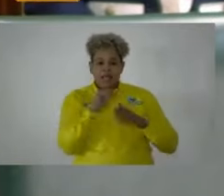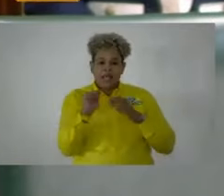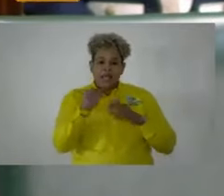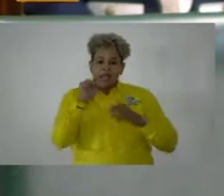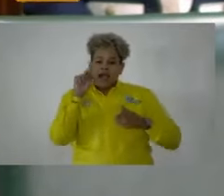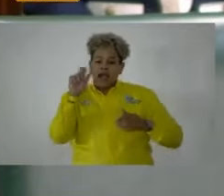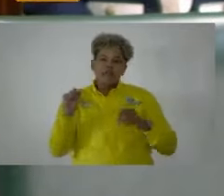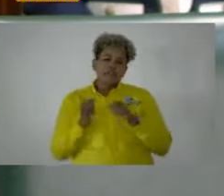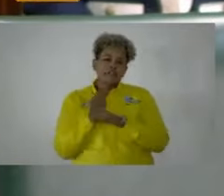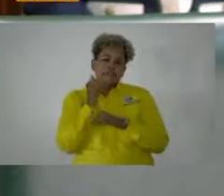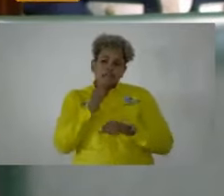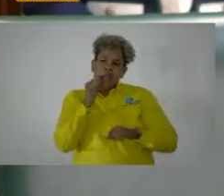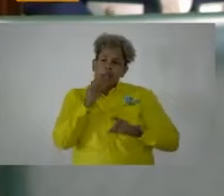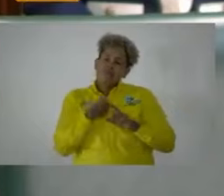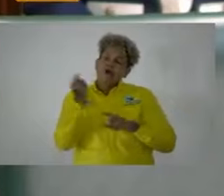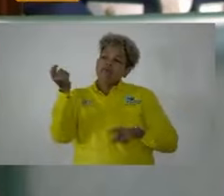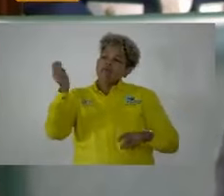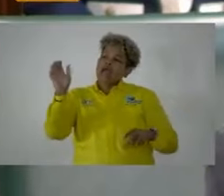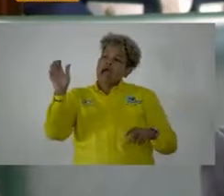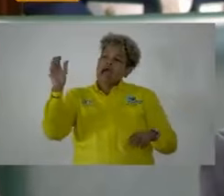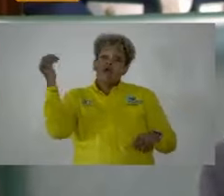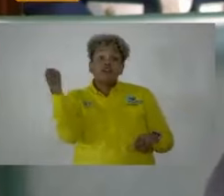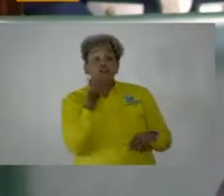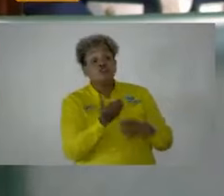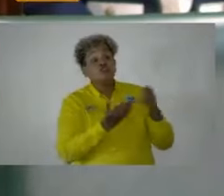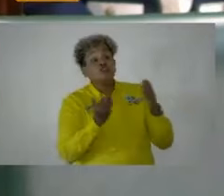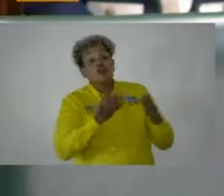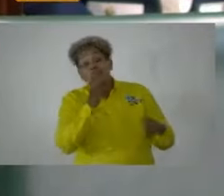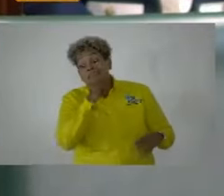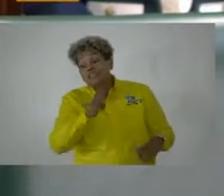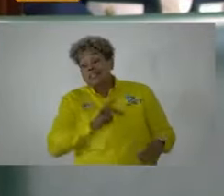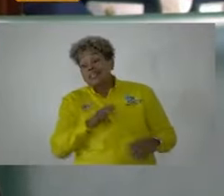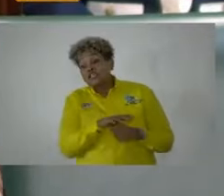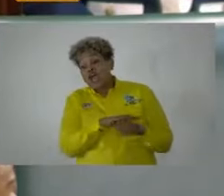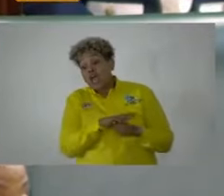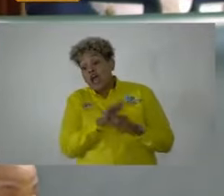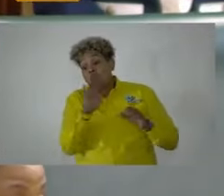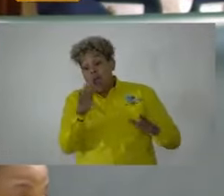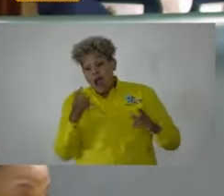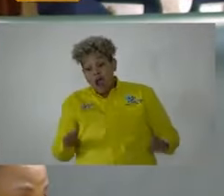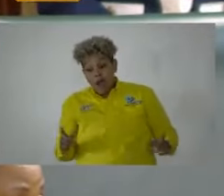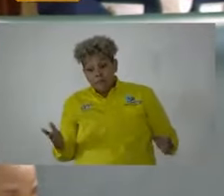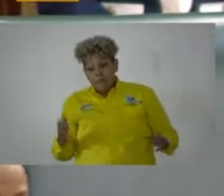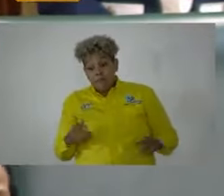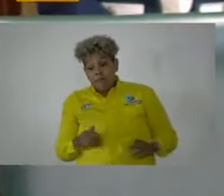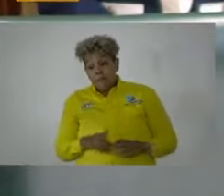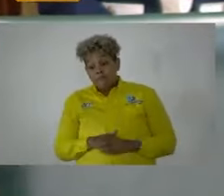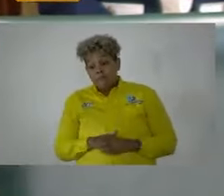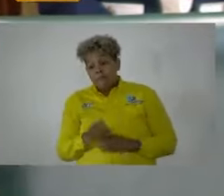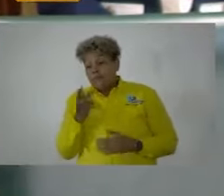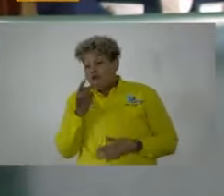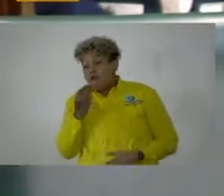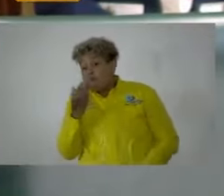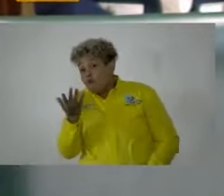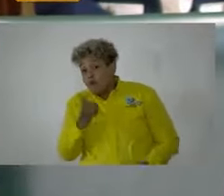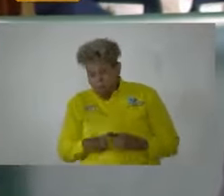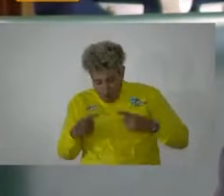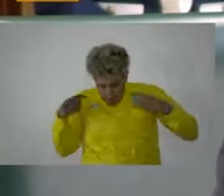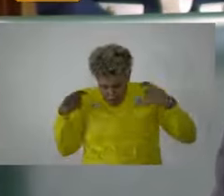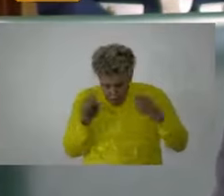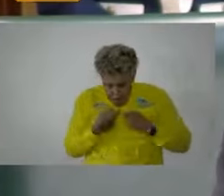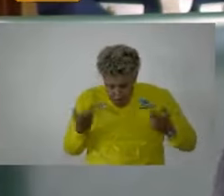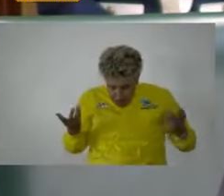a day from St. Catherine to serve the Kingston metropolitan area, Portmore, and Spanish